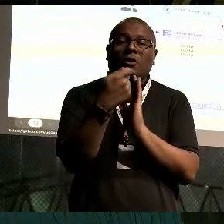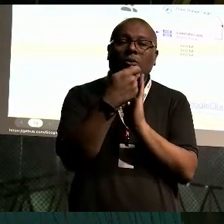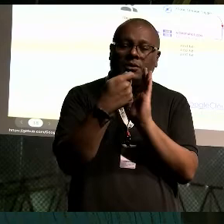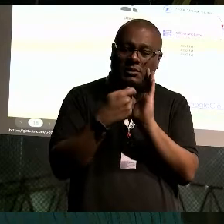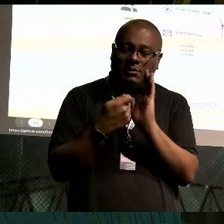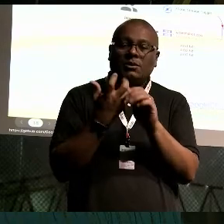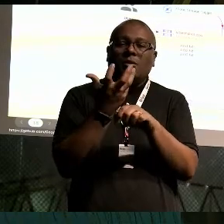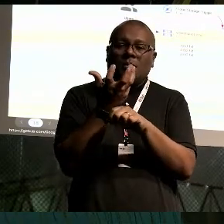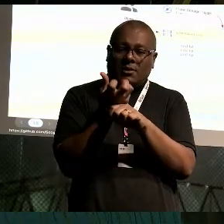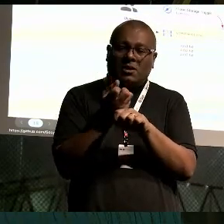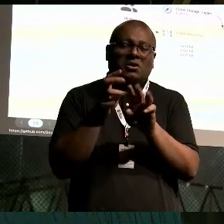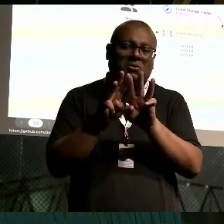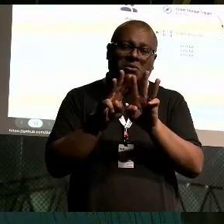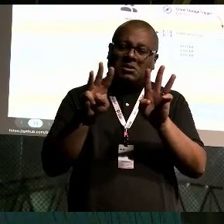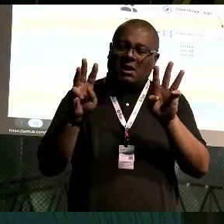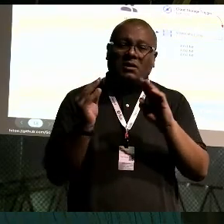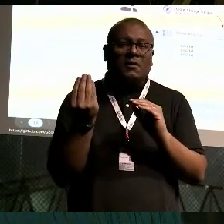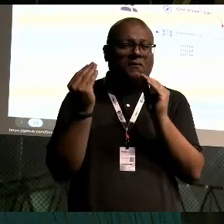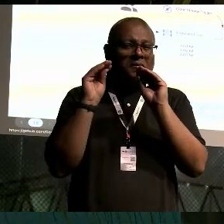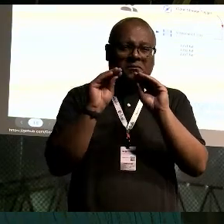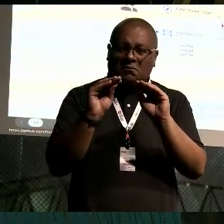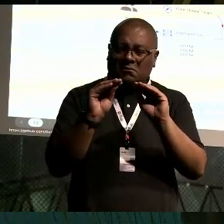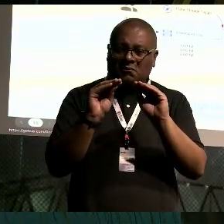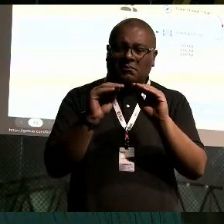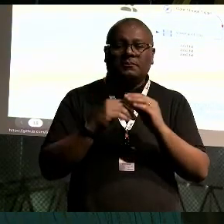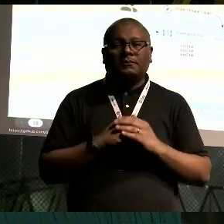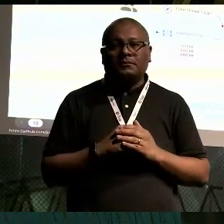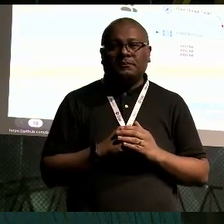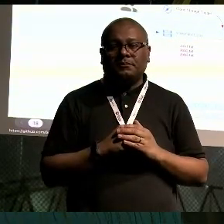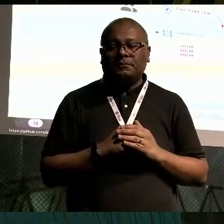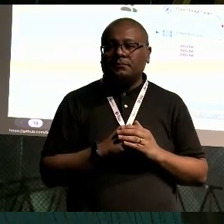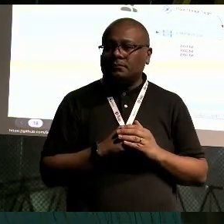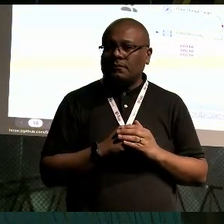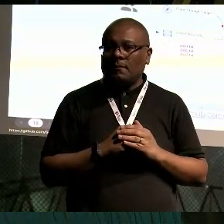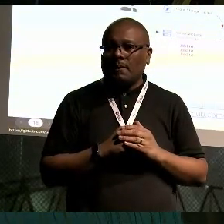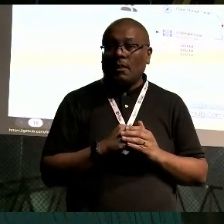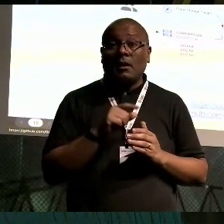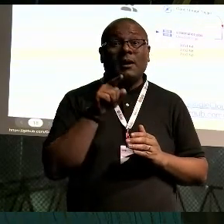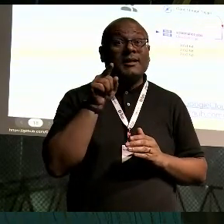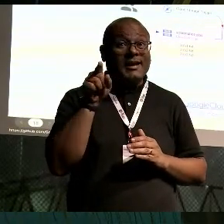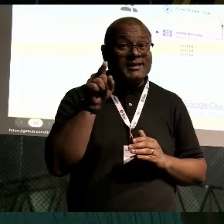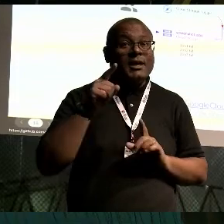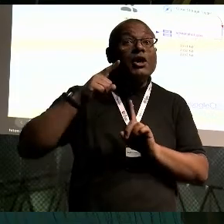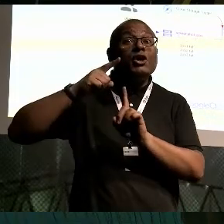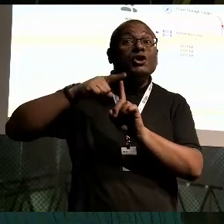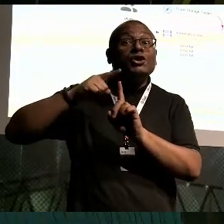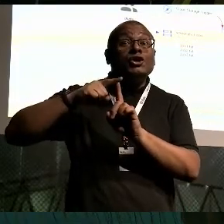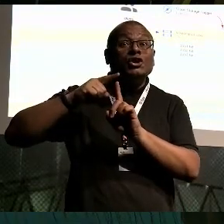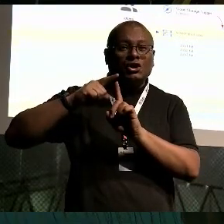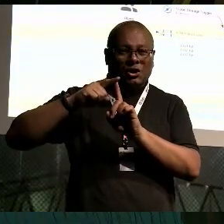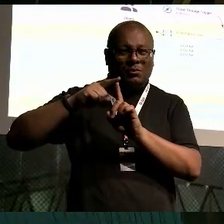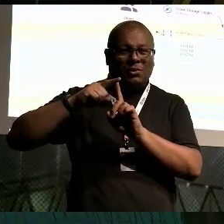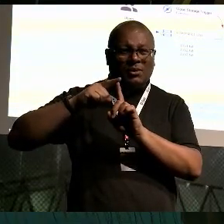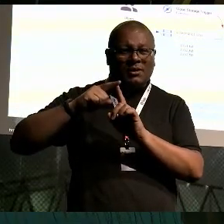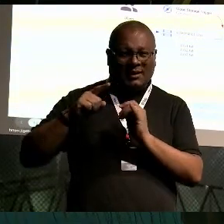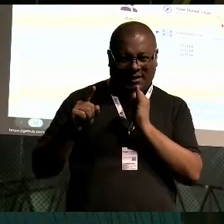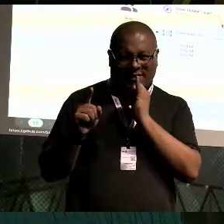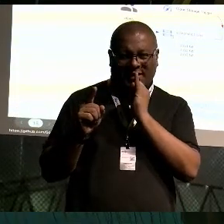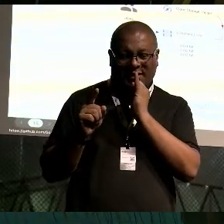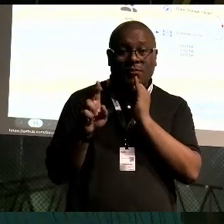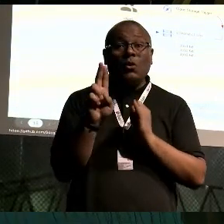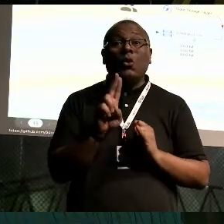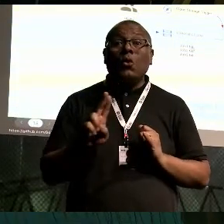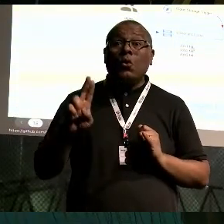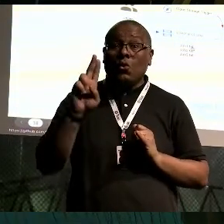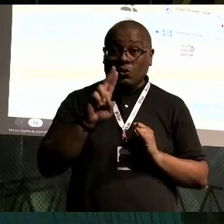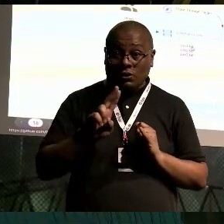those websites, and it will save it to the cloud storage bucket, right? So in this model, there's a few things. First, we are using